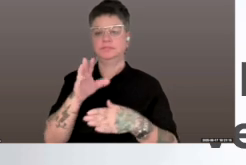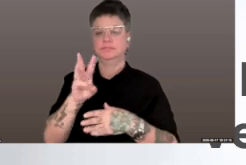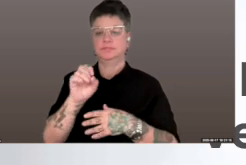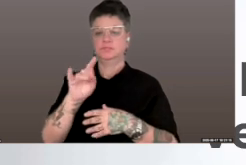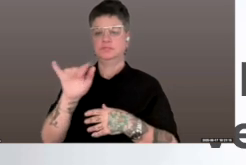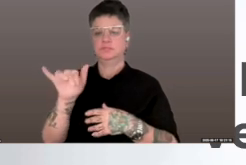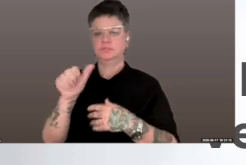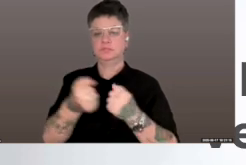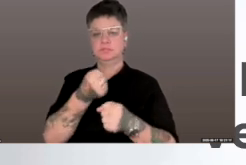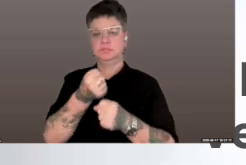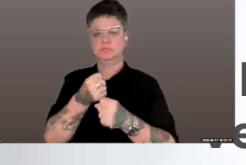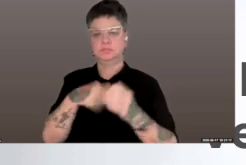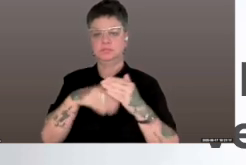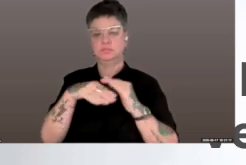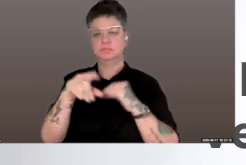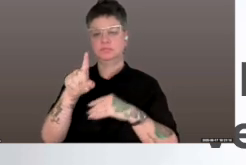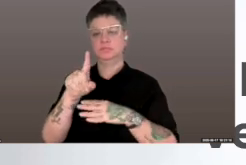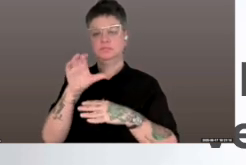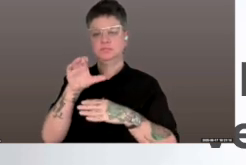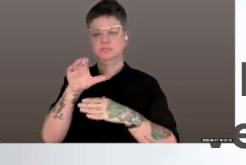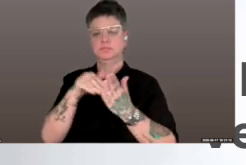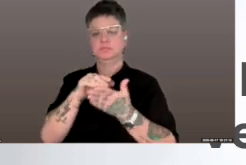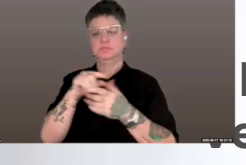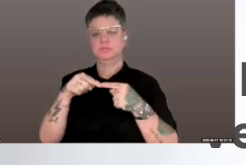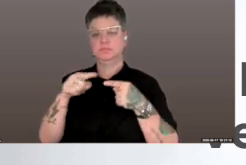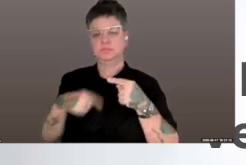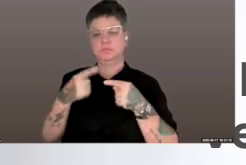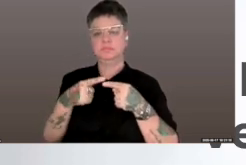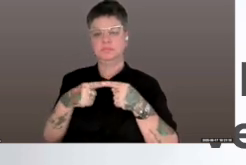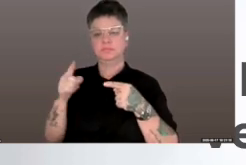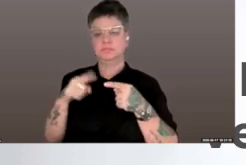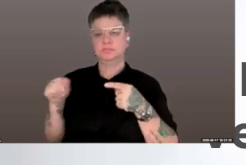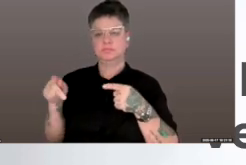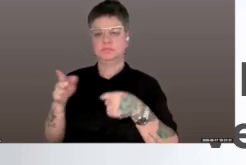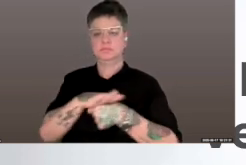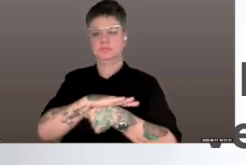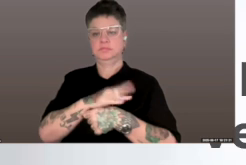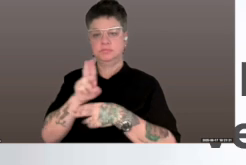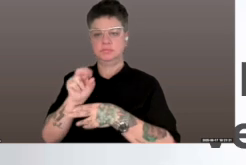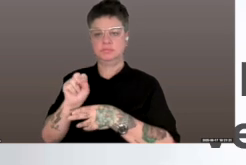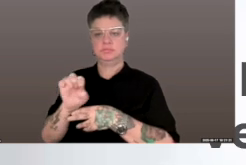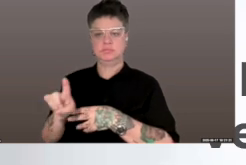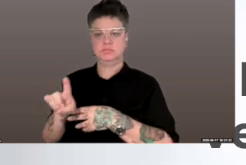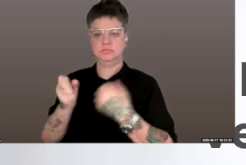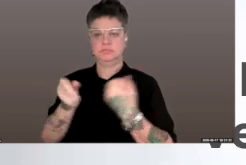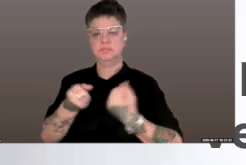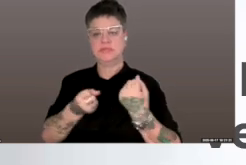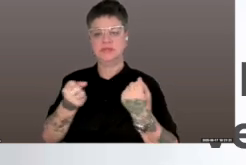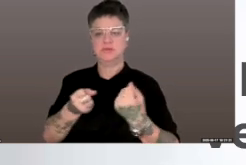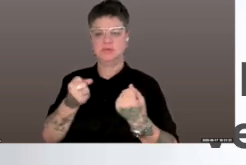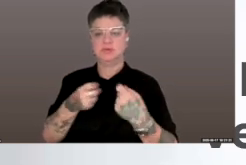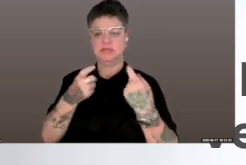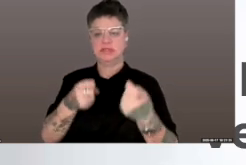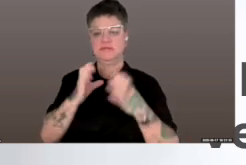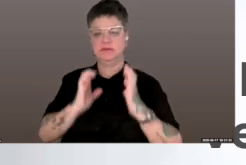zero-emission vehicle, including labor costs. A second option for participants is